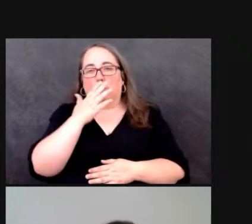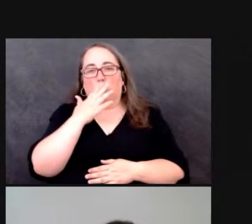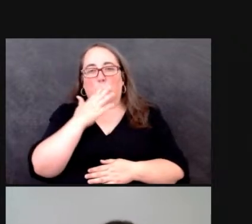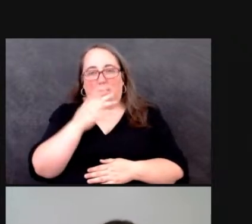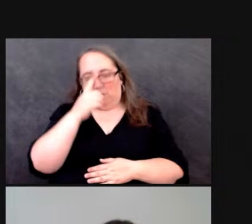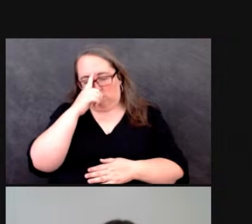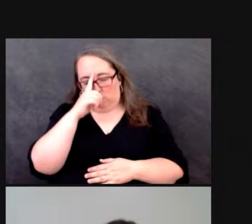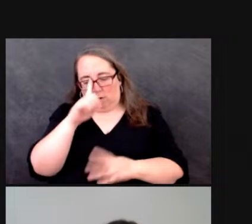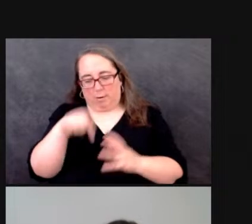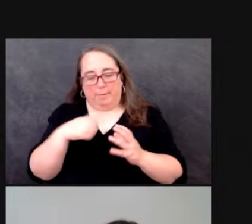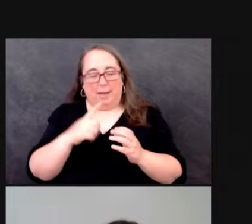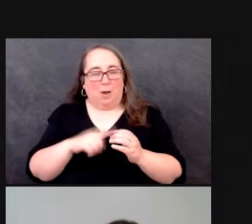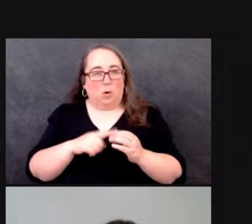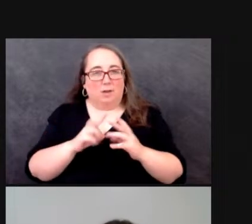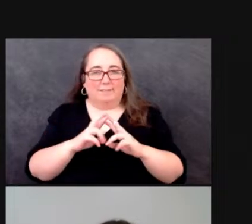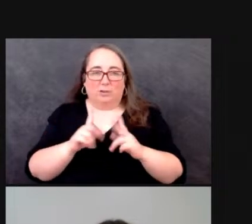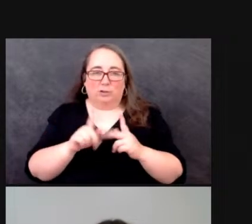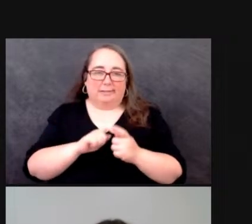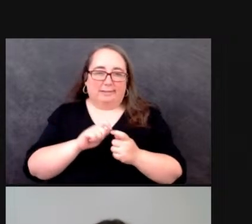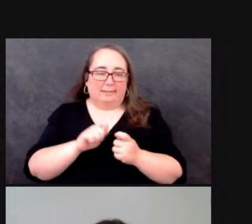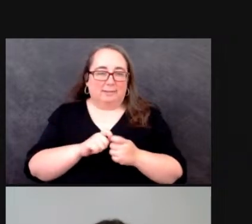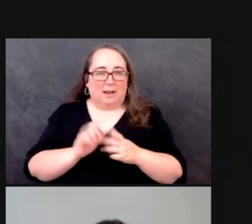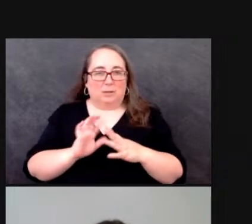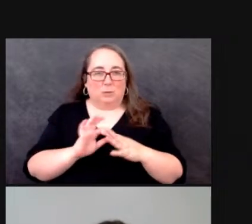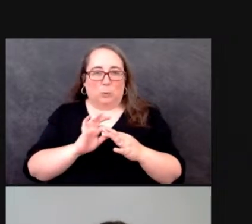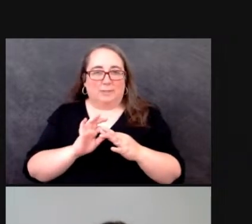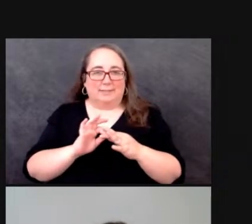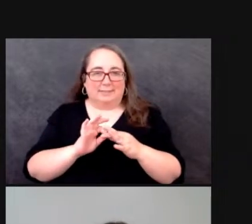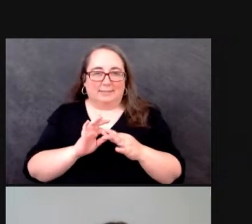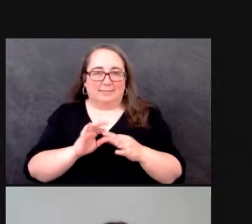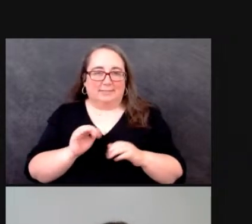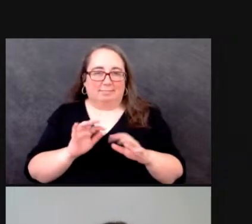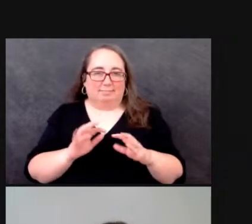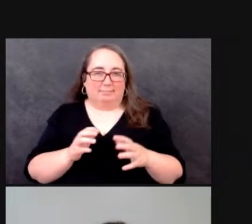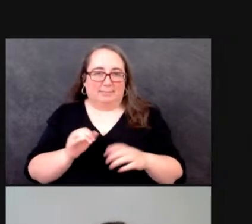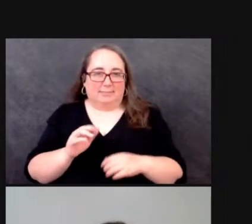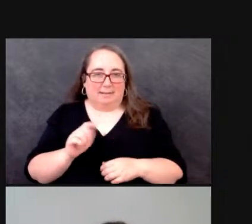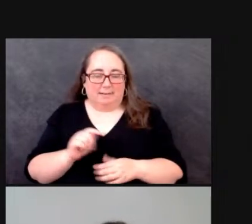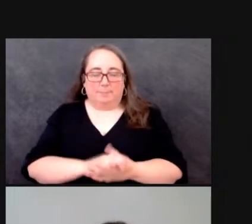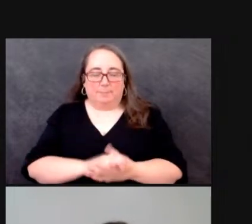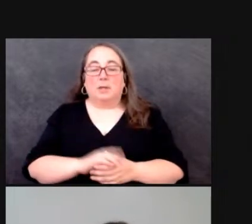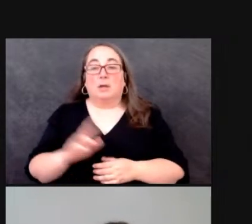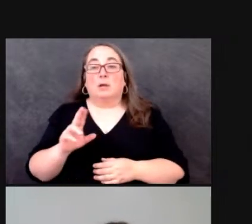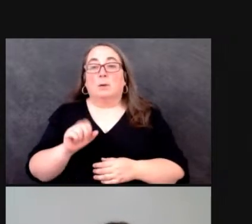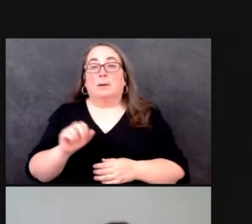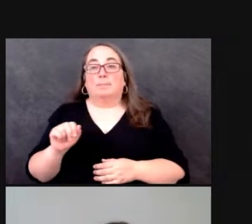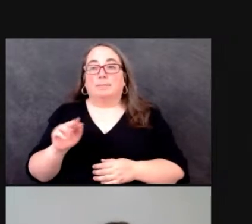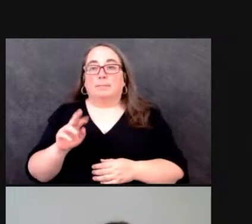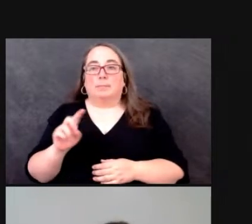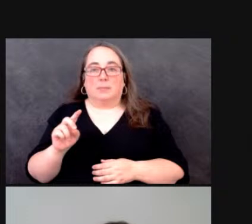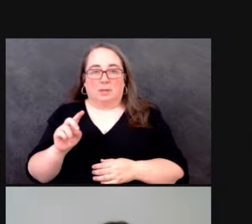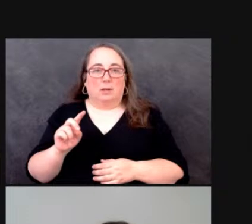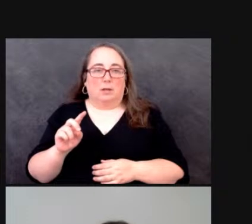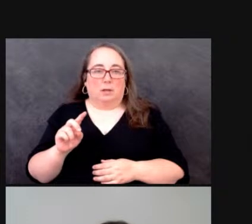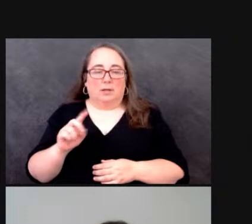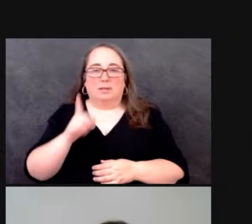out, meticulously detailed and cohesive set. The USS Maryland is inexorably linked to the history of the